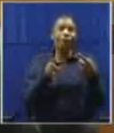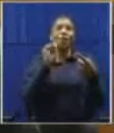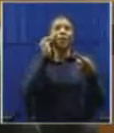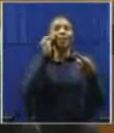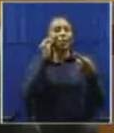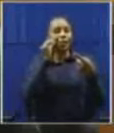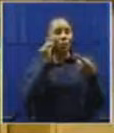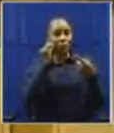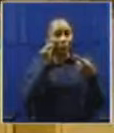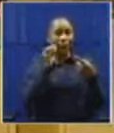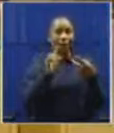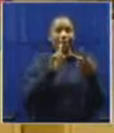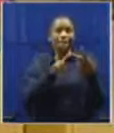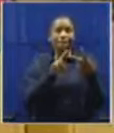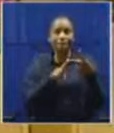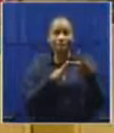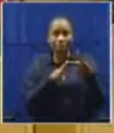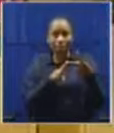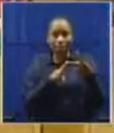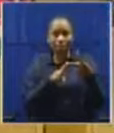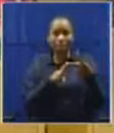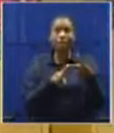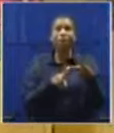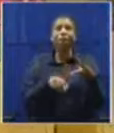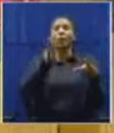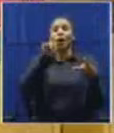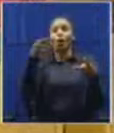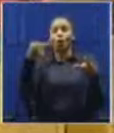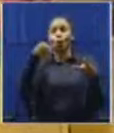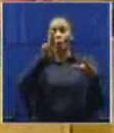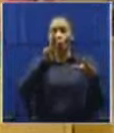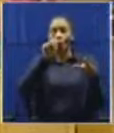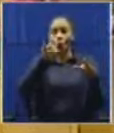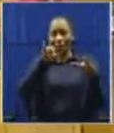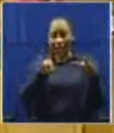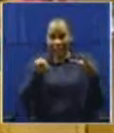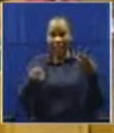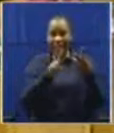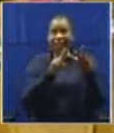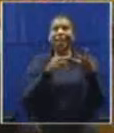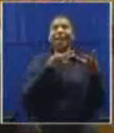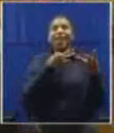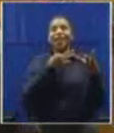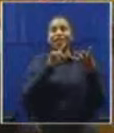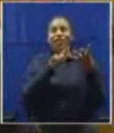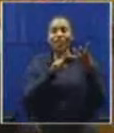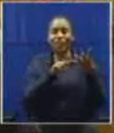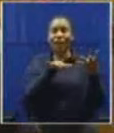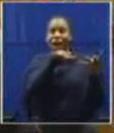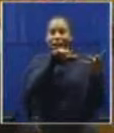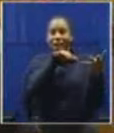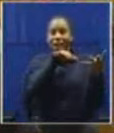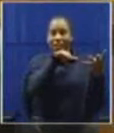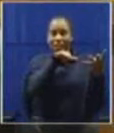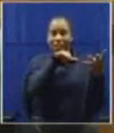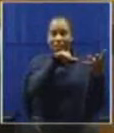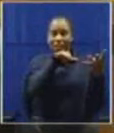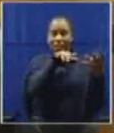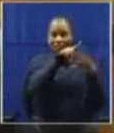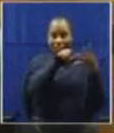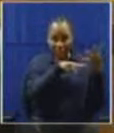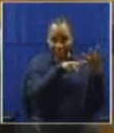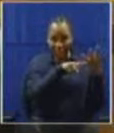In Sesotho, in Nguni language, in English, and in Afrikaans. That is